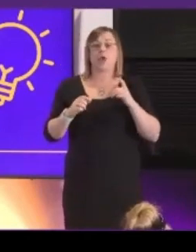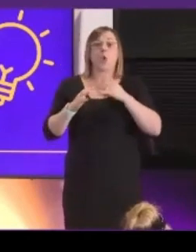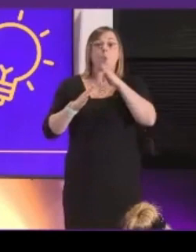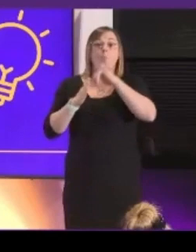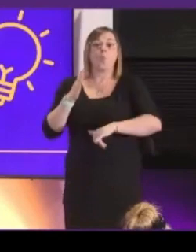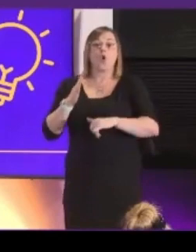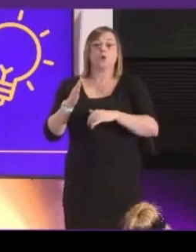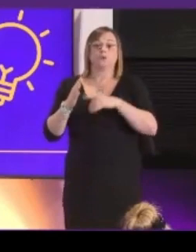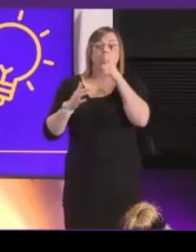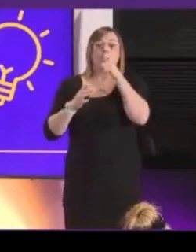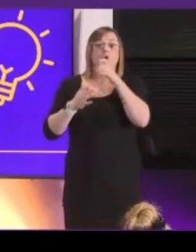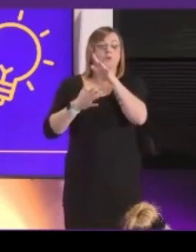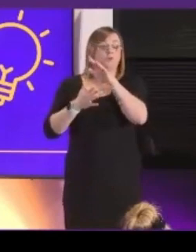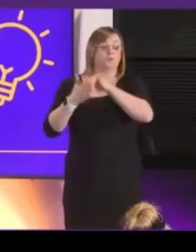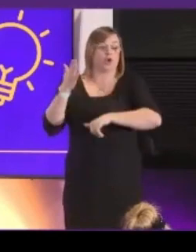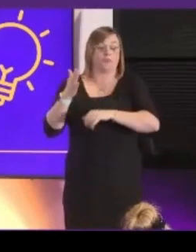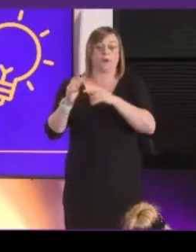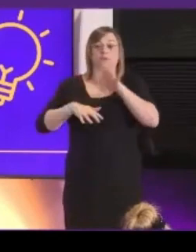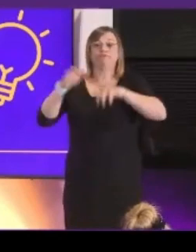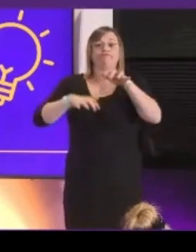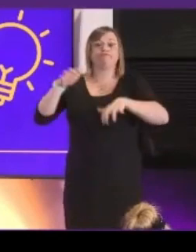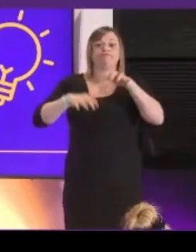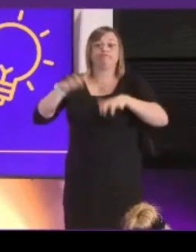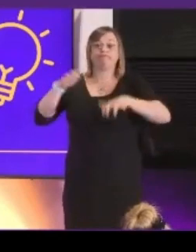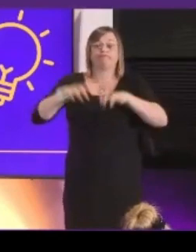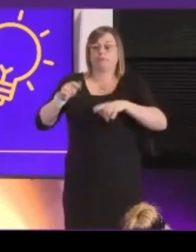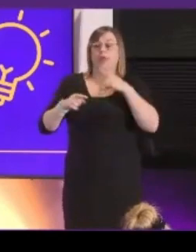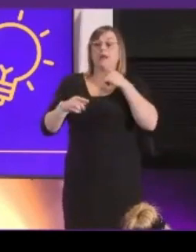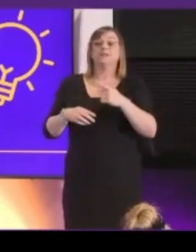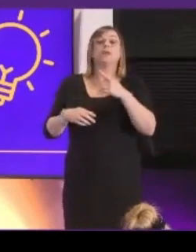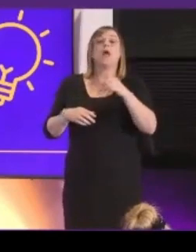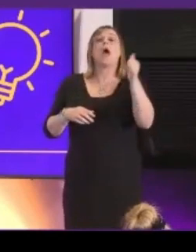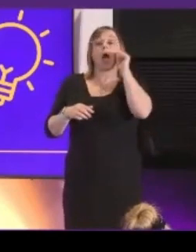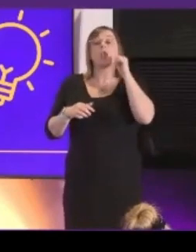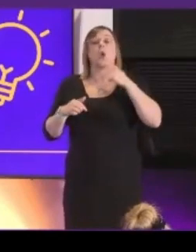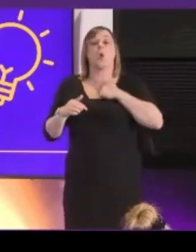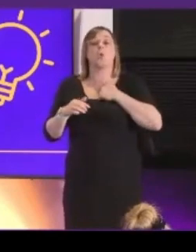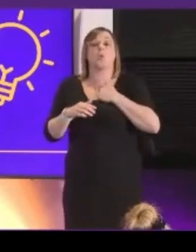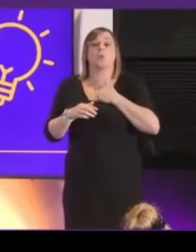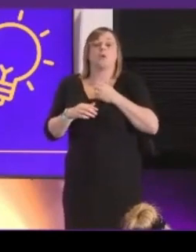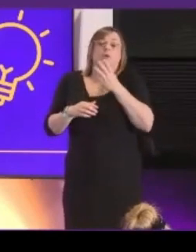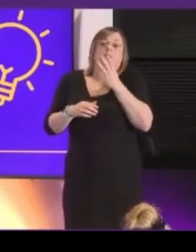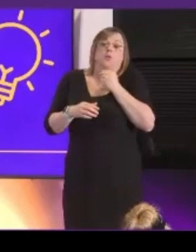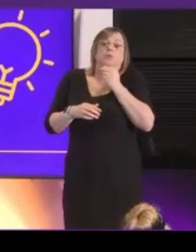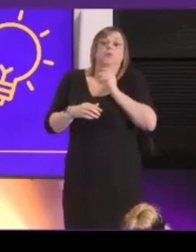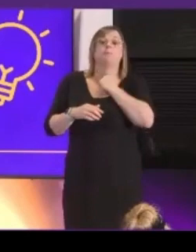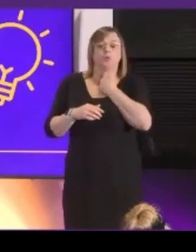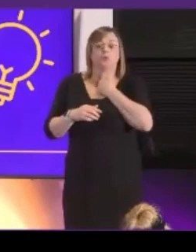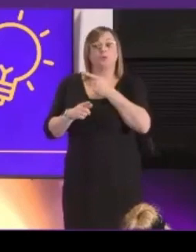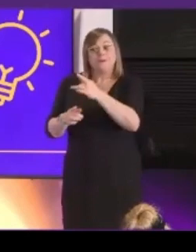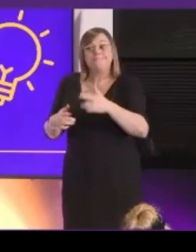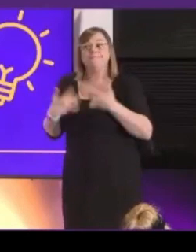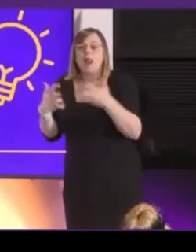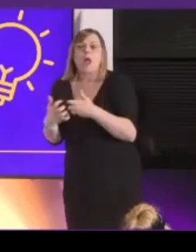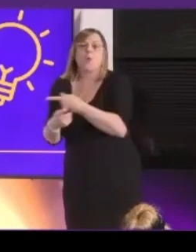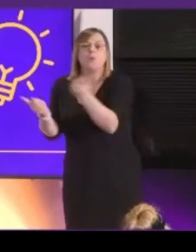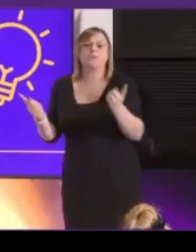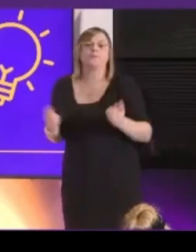document, and I just started writing. And I said, I know I'm on mute. How did that make you feel?